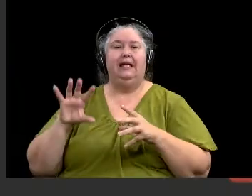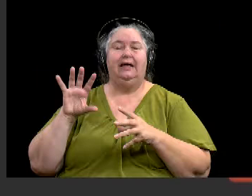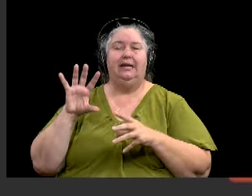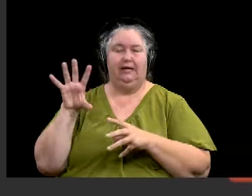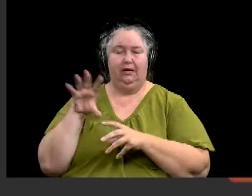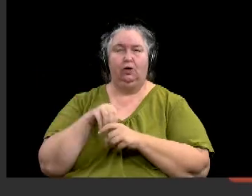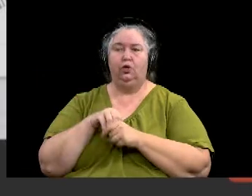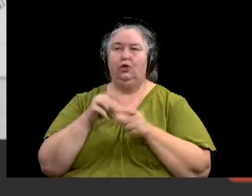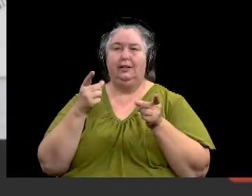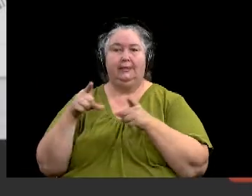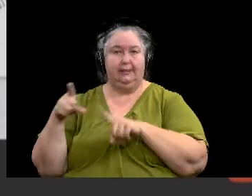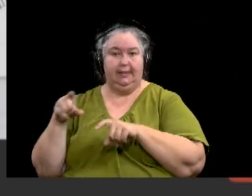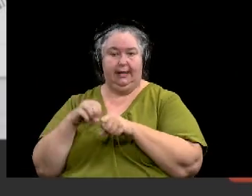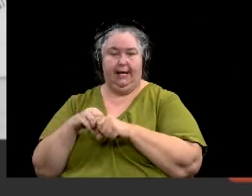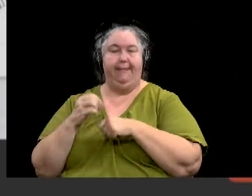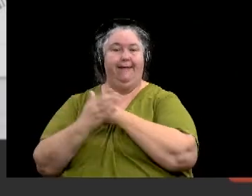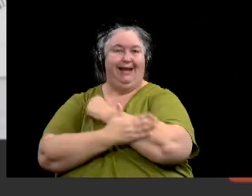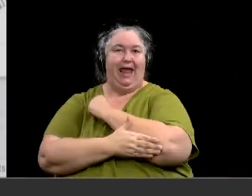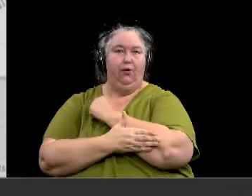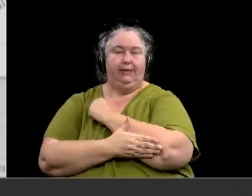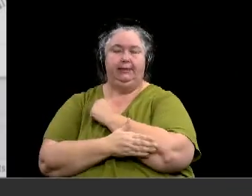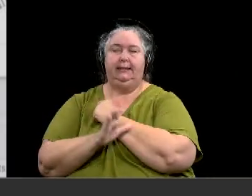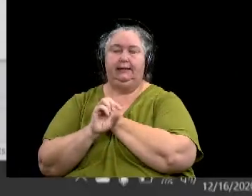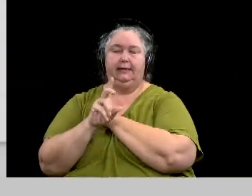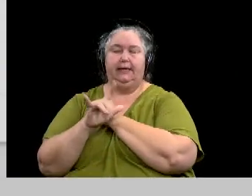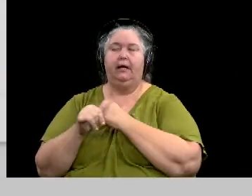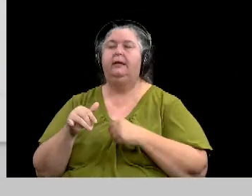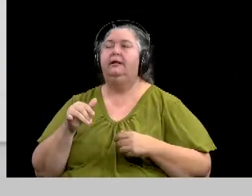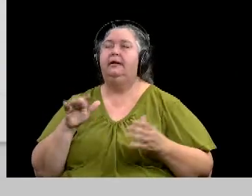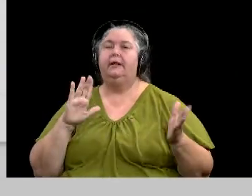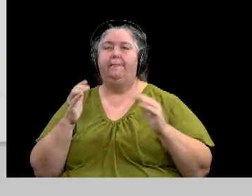as it compares with the state and the nation.